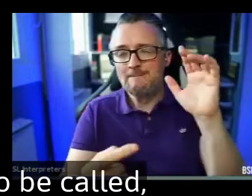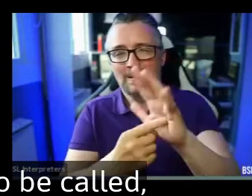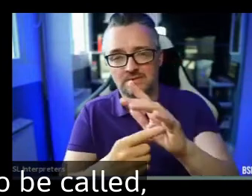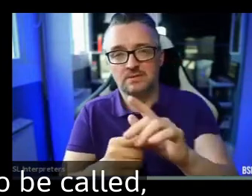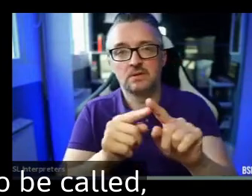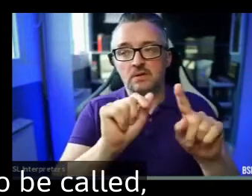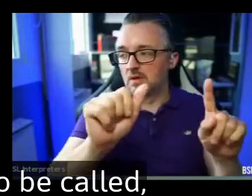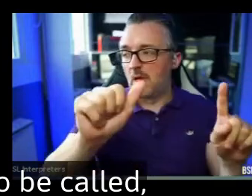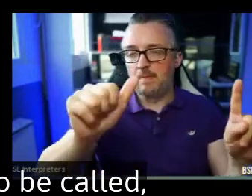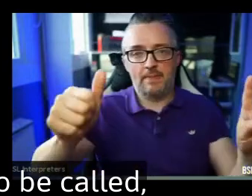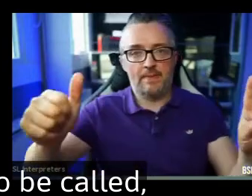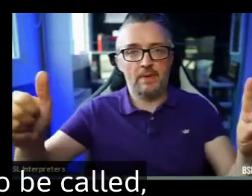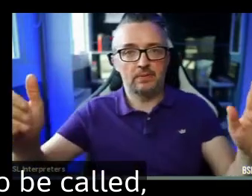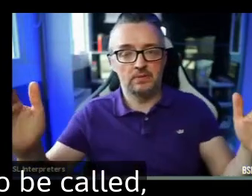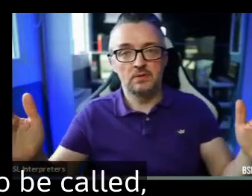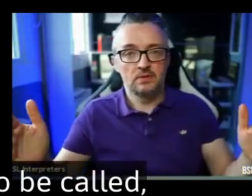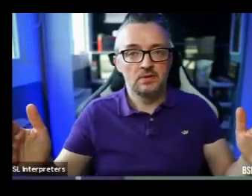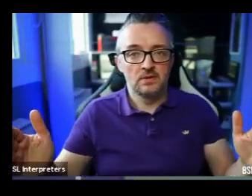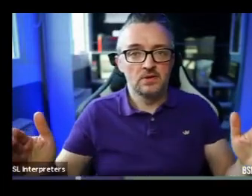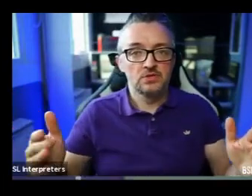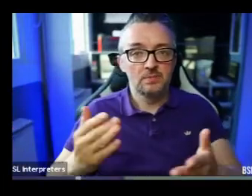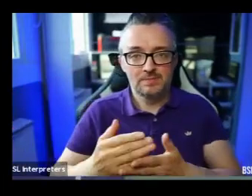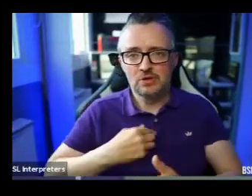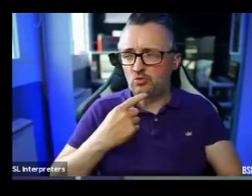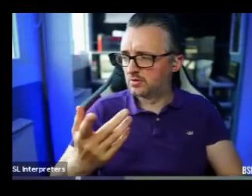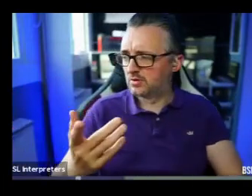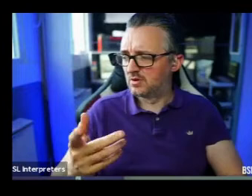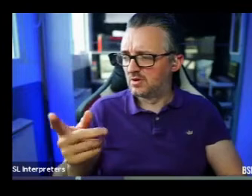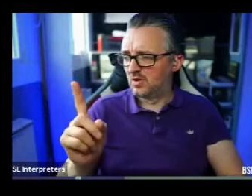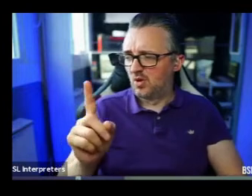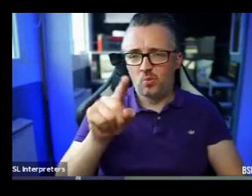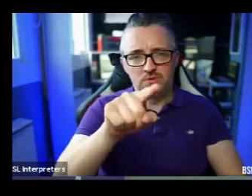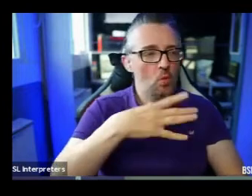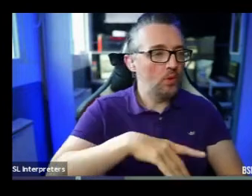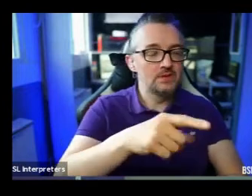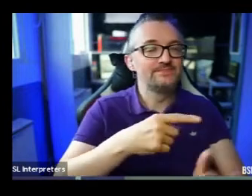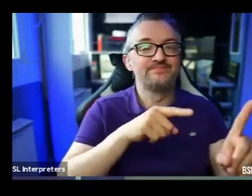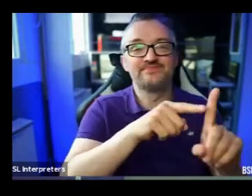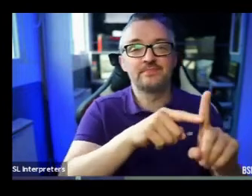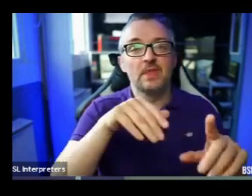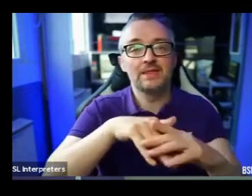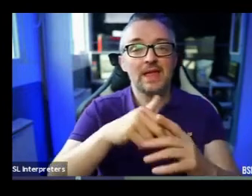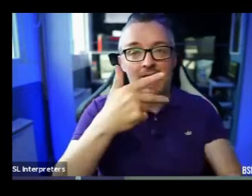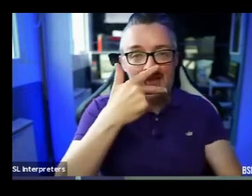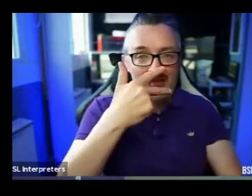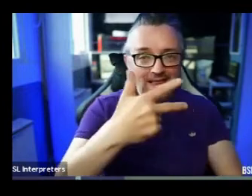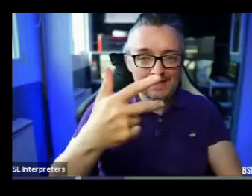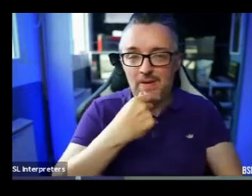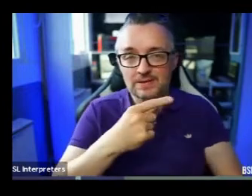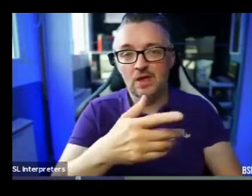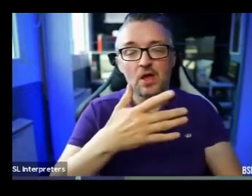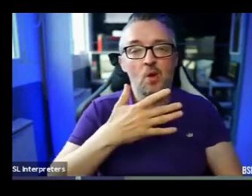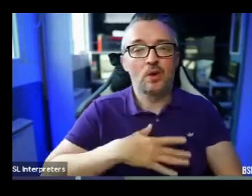called, what matters most, and then all the other stuff. And so I said to Anders, what does this gentleman want? And he said, oh, he's